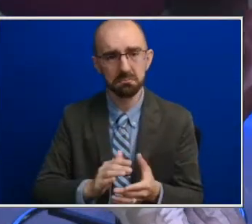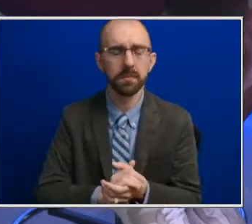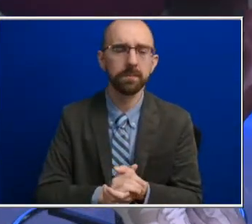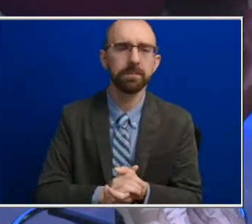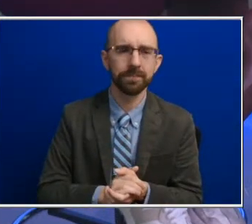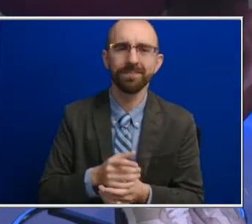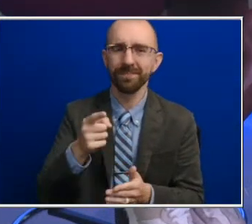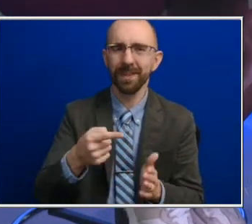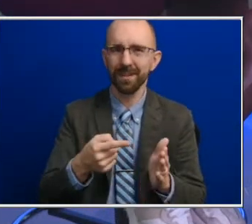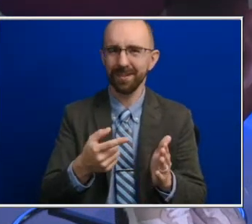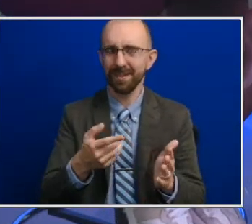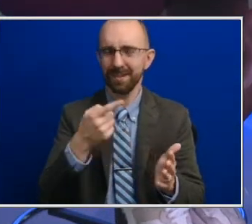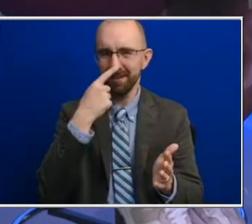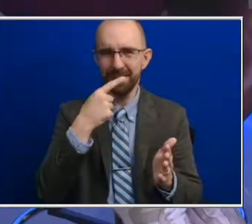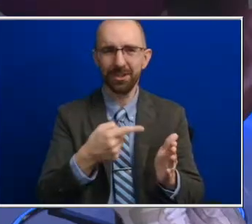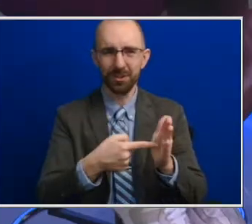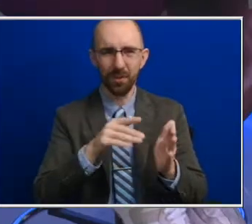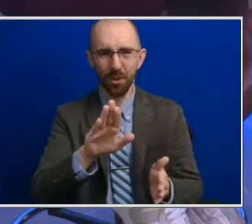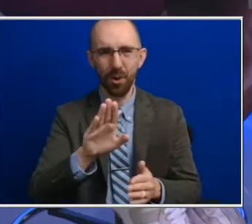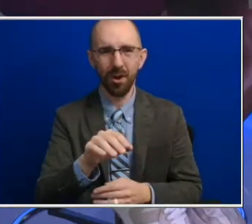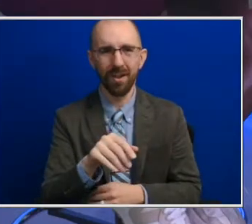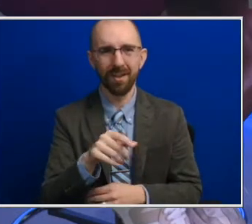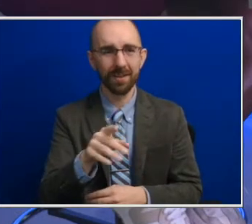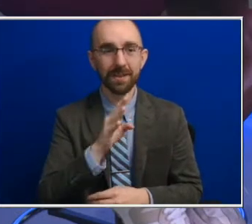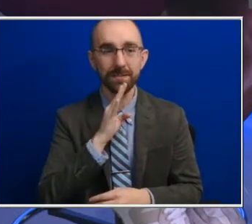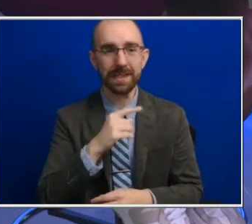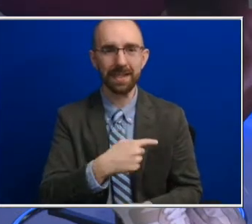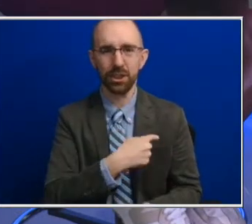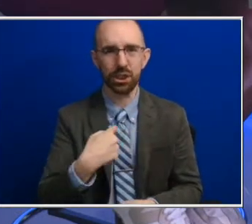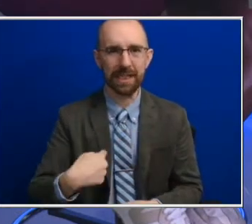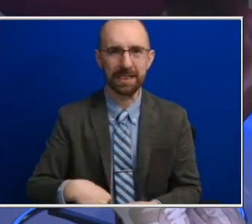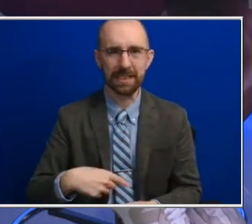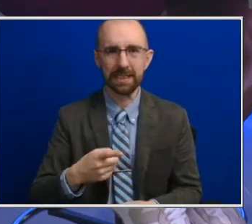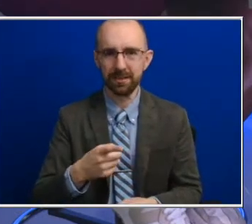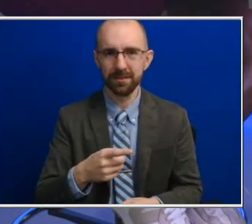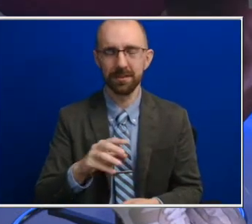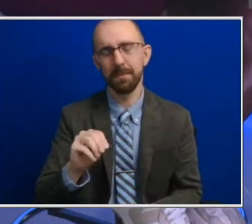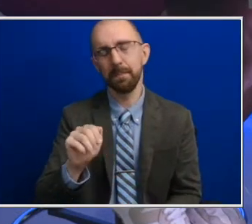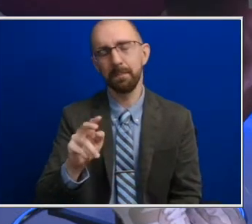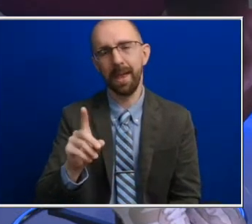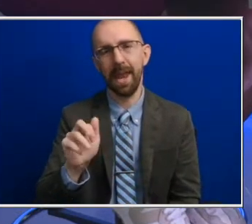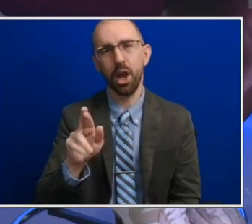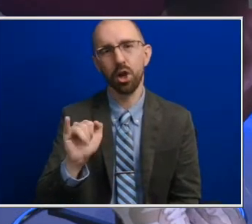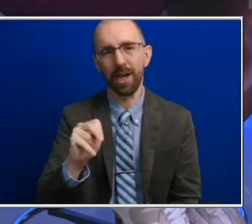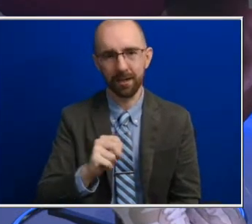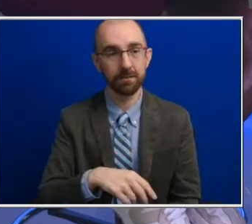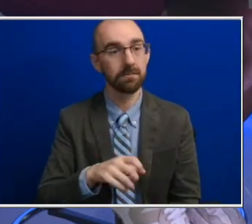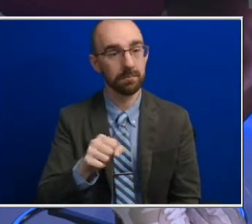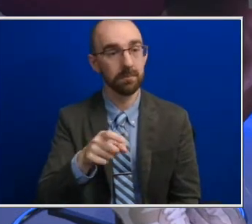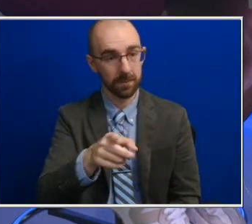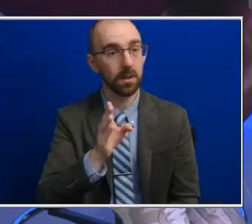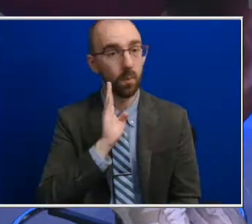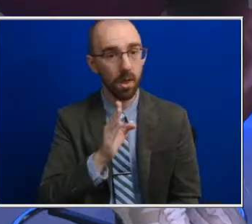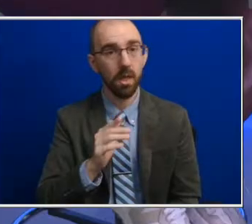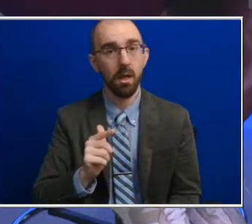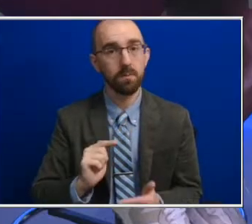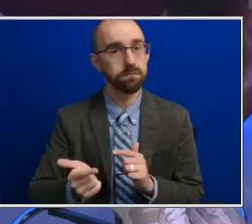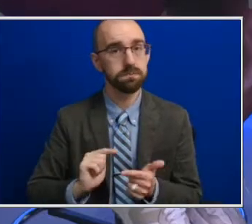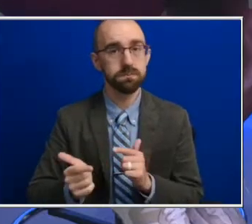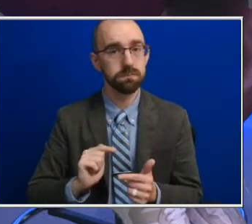Can you just show us your skill? You speak fluent Chinese. I speak right? Mandarin, yeah. Mandarin, okay. But yeah, so it will go back and forth.